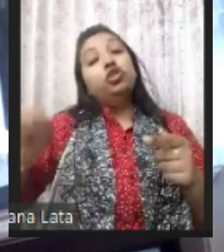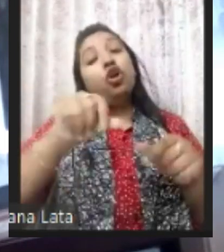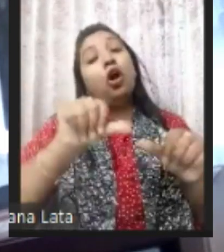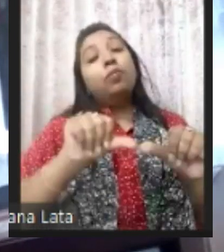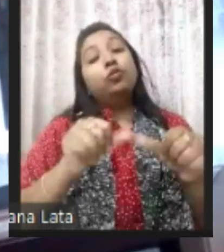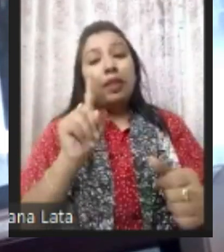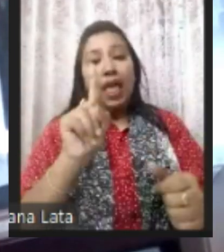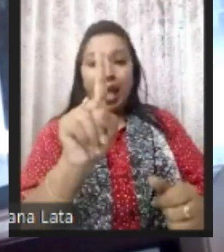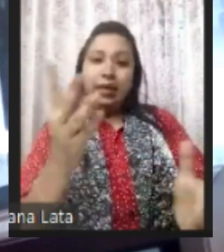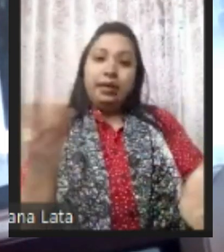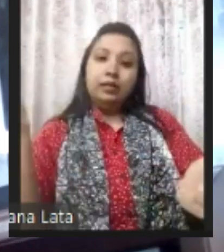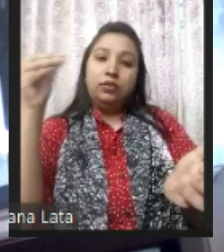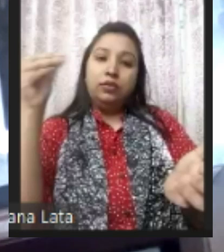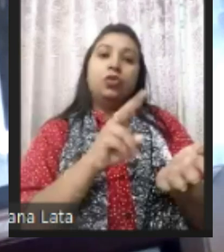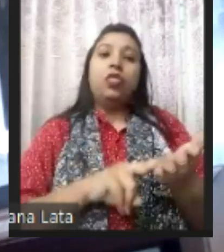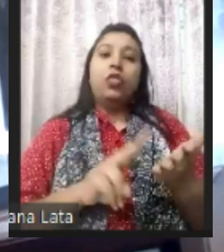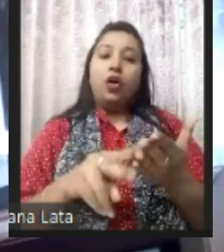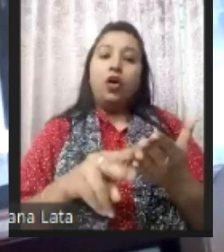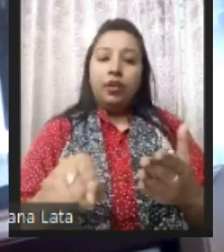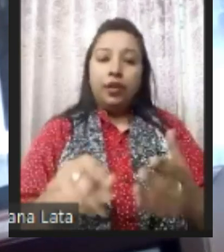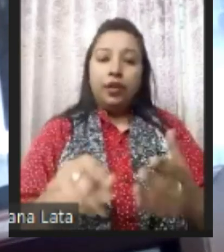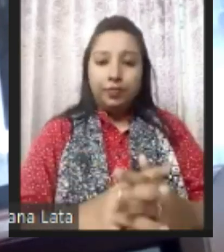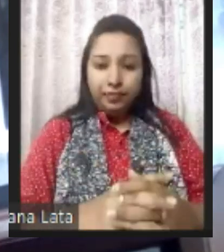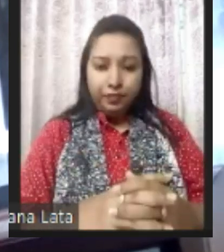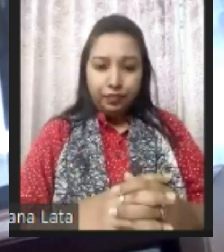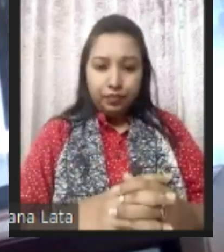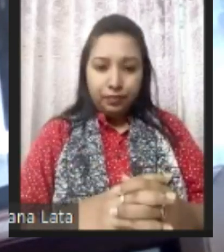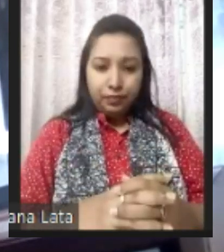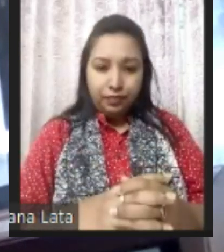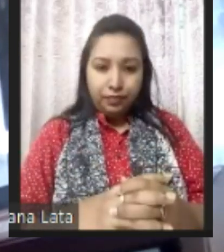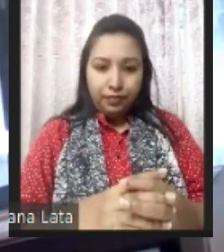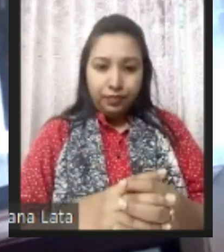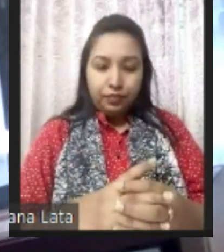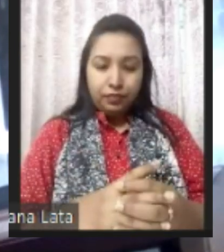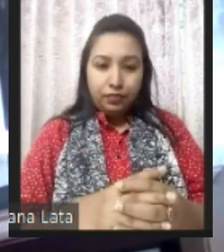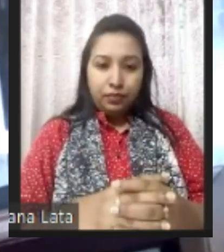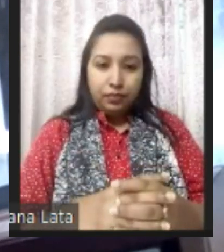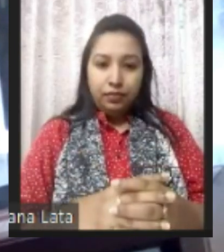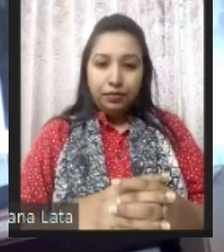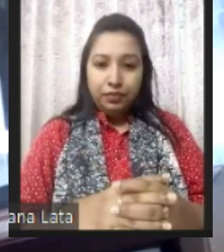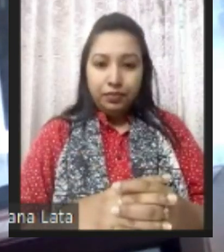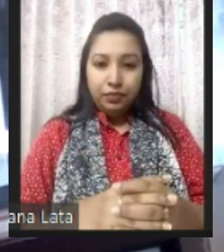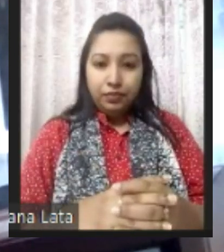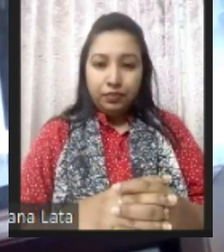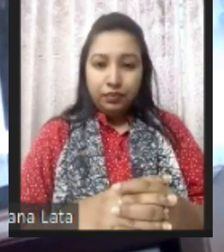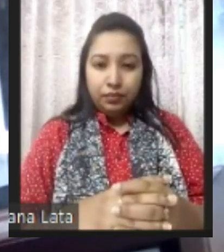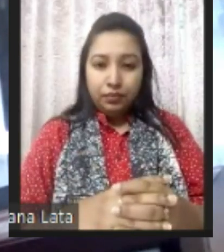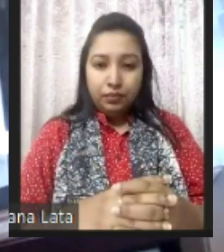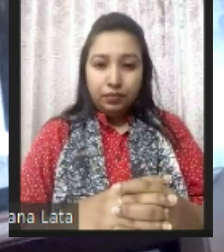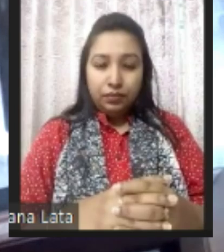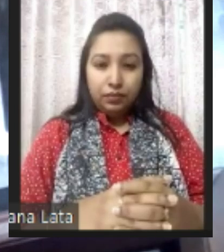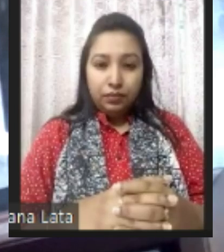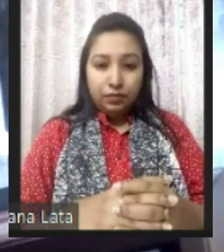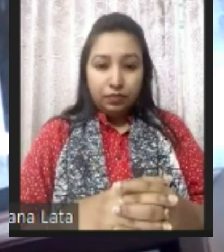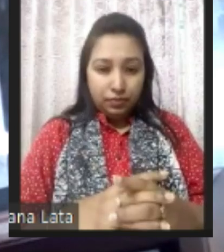people, then obviously we need to use certain mechanism. For instance, if I become very specific, when we